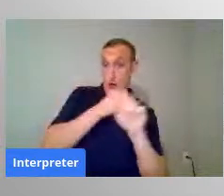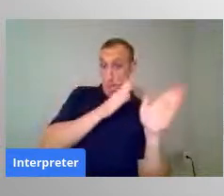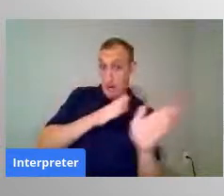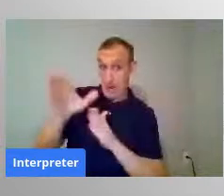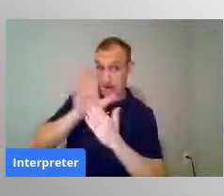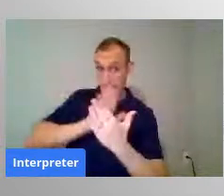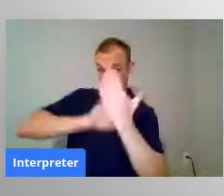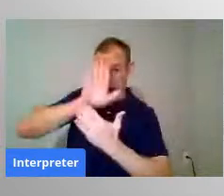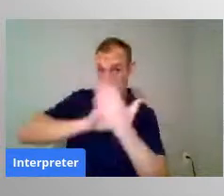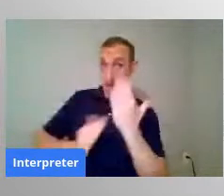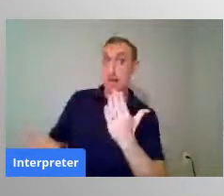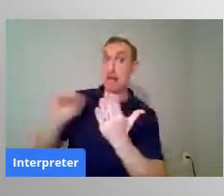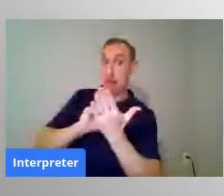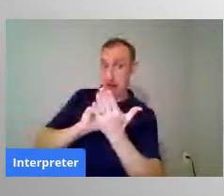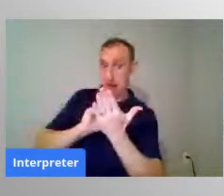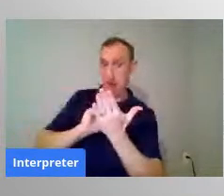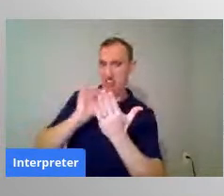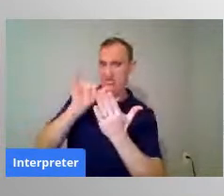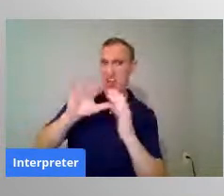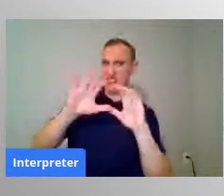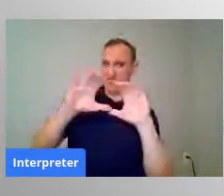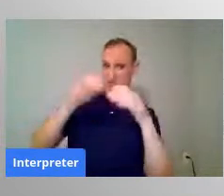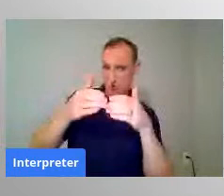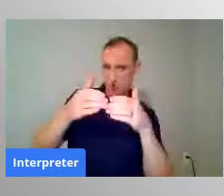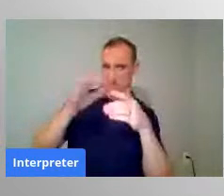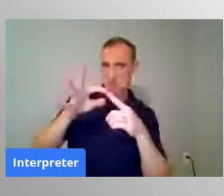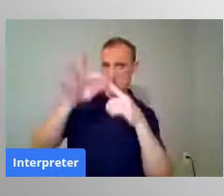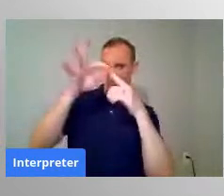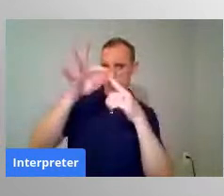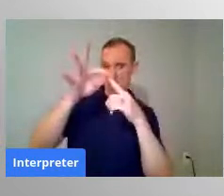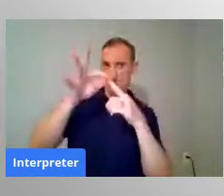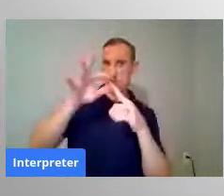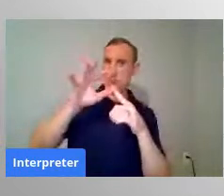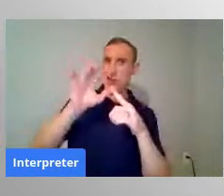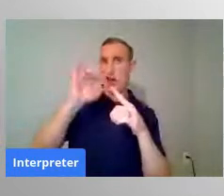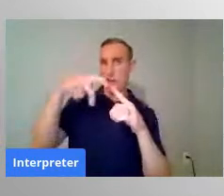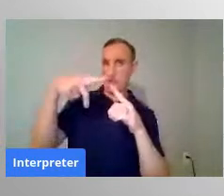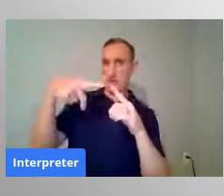that those specialized populations will be our first priority to return.